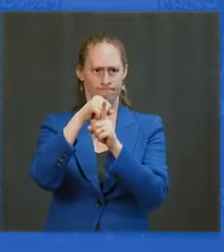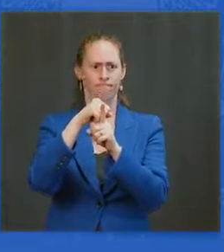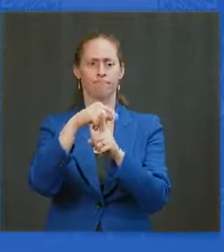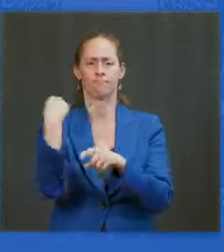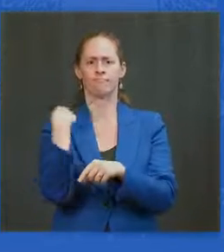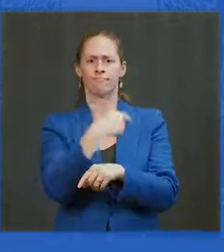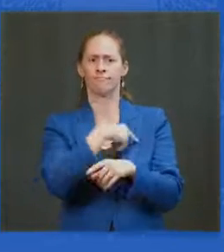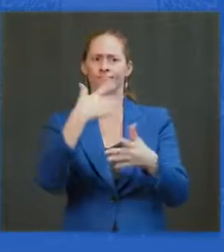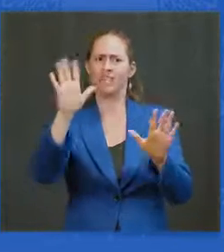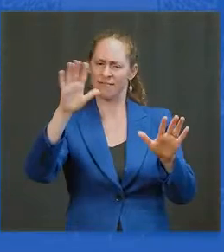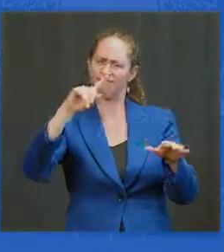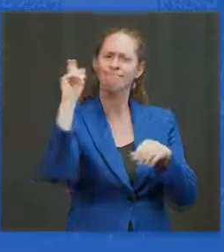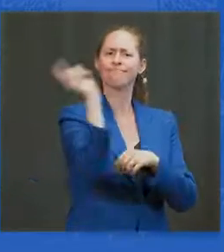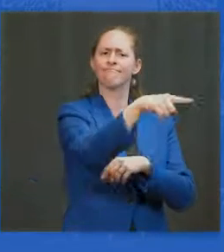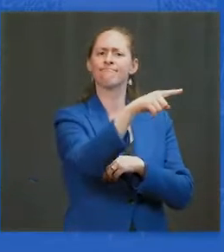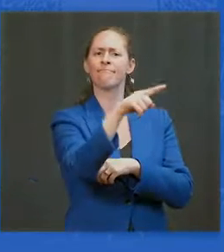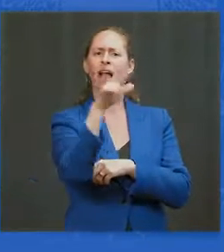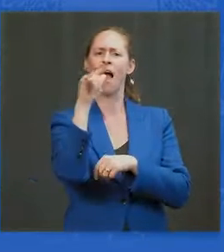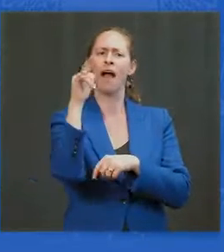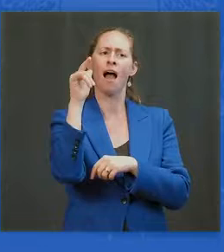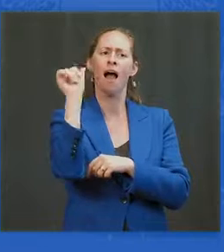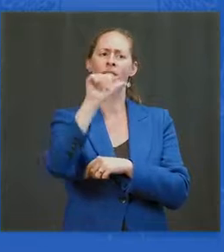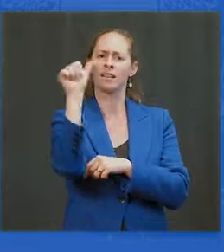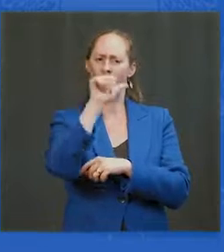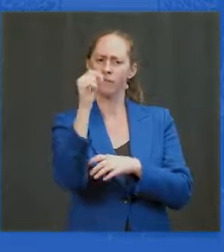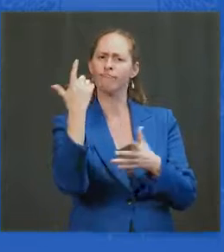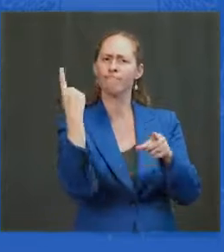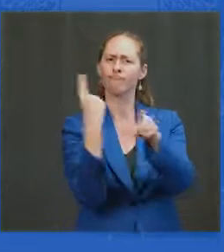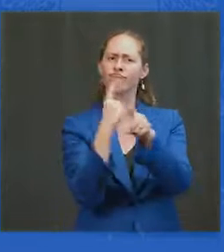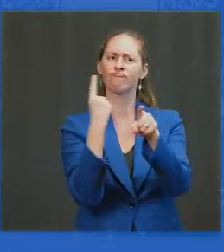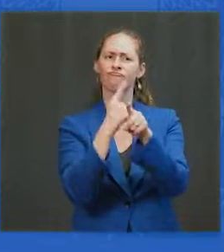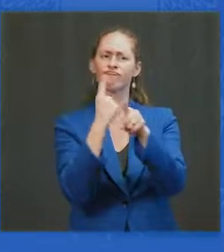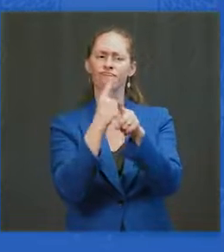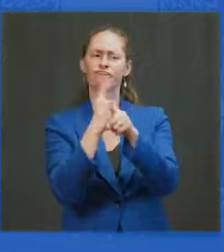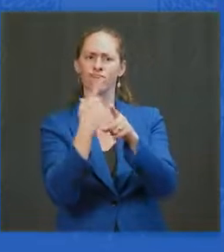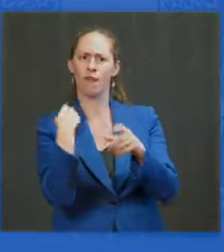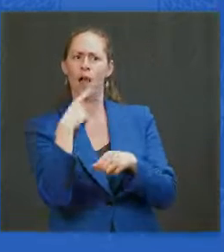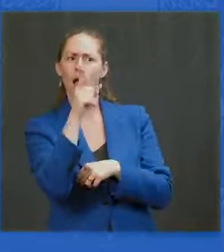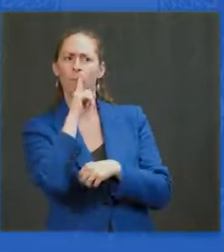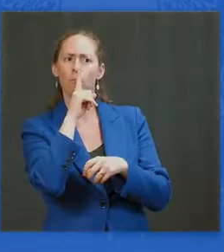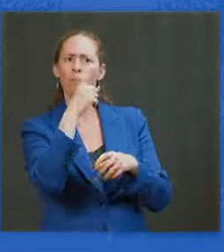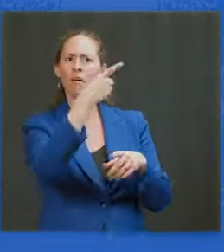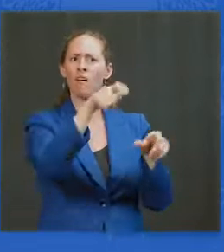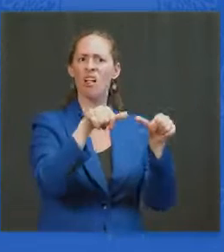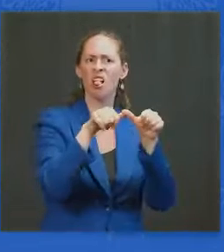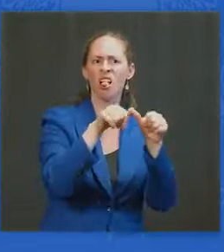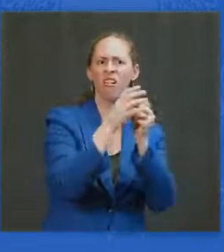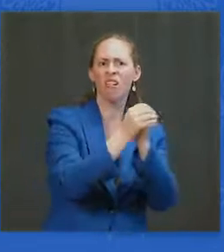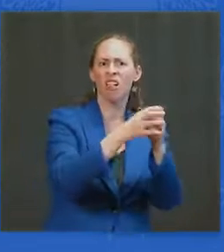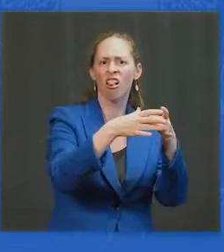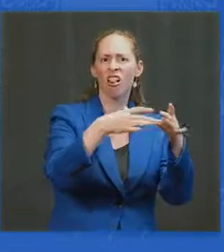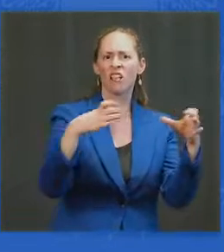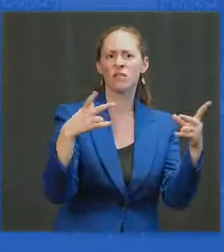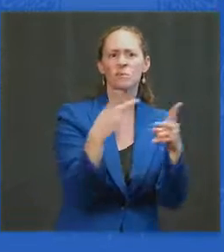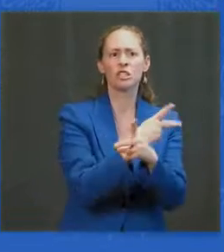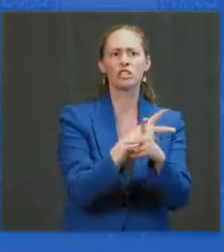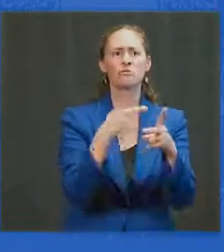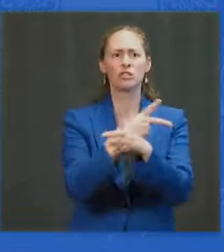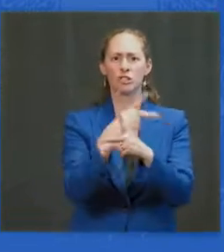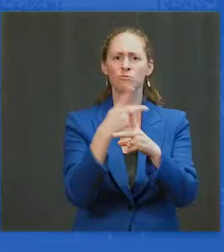make sure that Afghanistan was not used again as a base from which to attack the United States or our allies. We achieved that